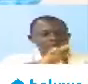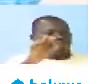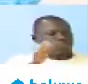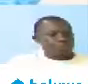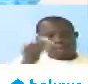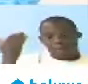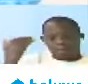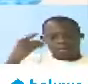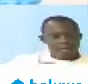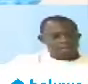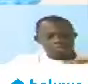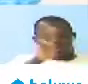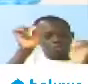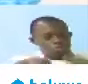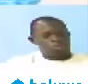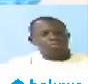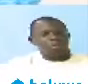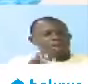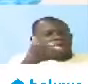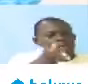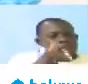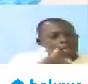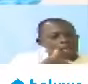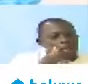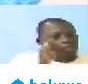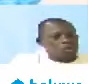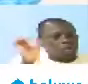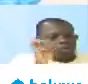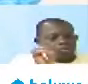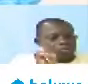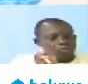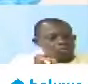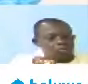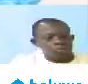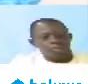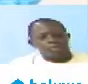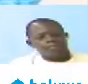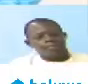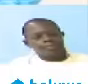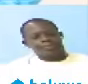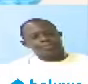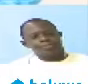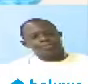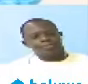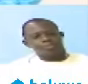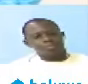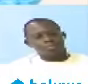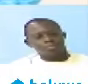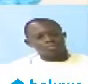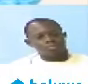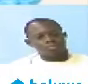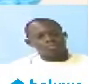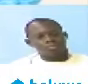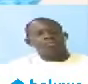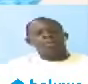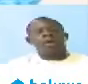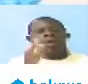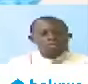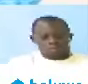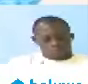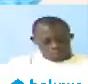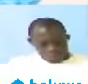time. Not even pistols. Ani kidi no fa pistol. Do waro janim be fura.